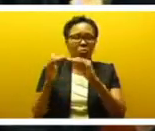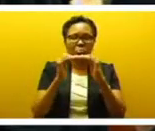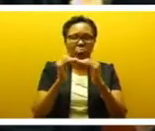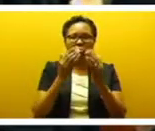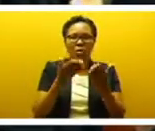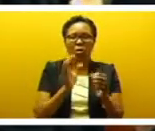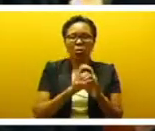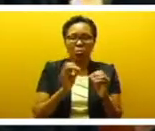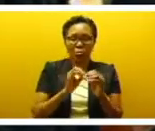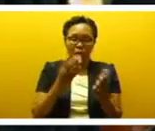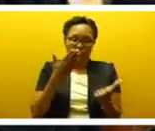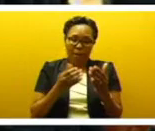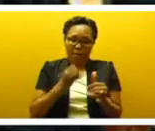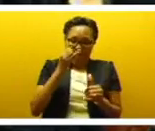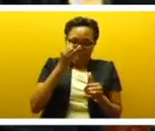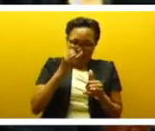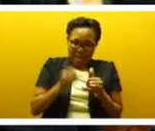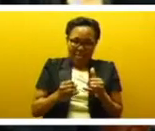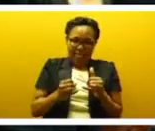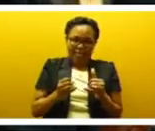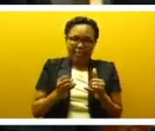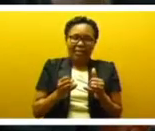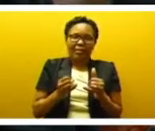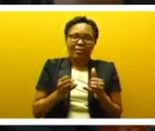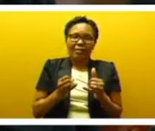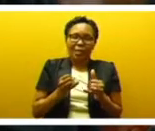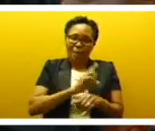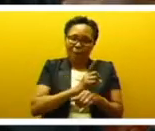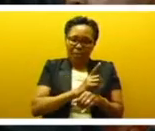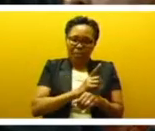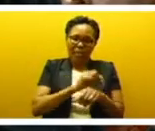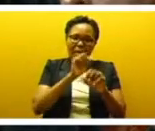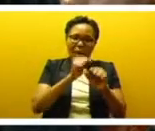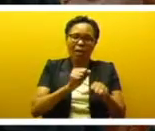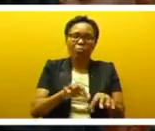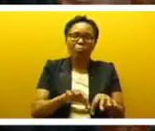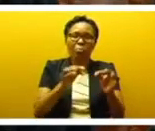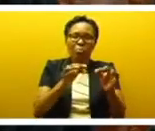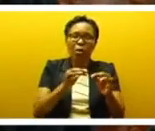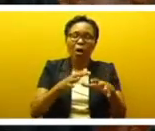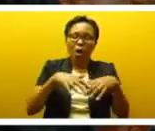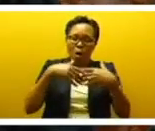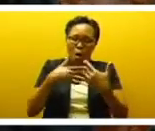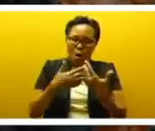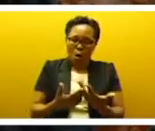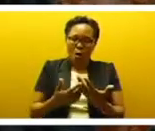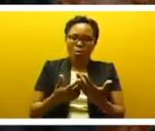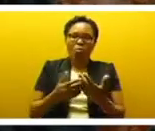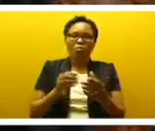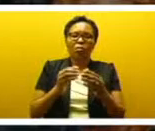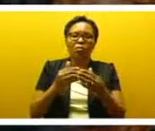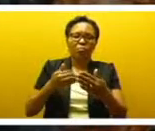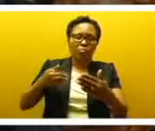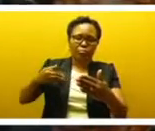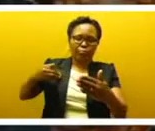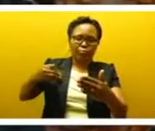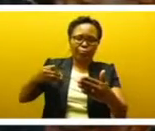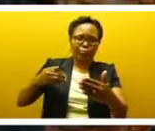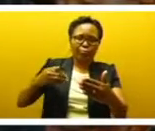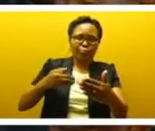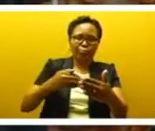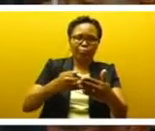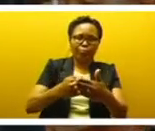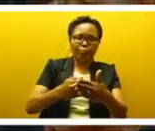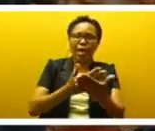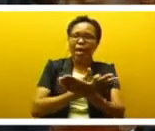be the last straw that broke the camel's back, or it could be a road to Damascus moment. In whichever fashion